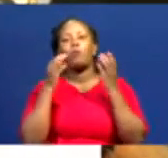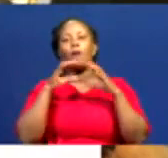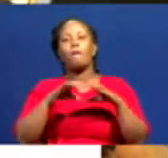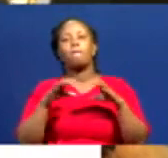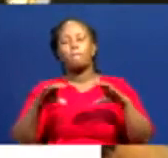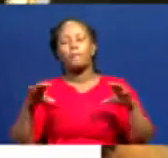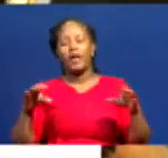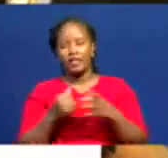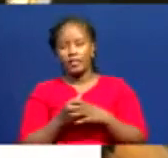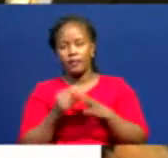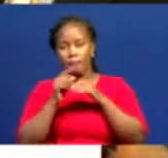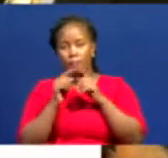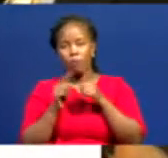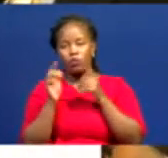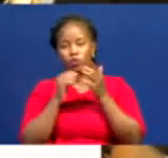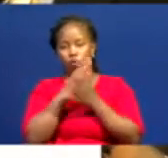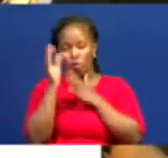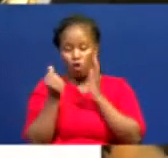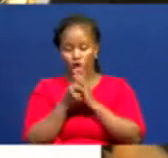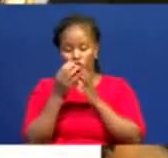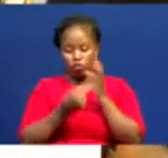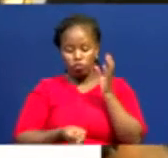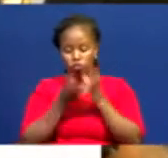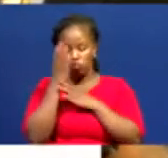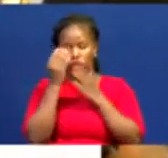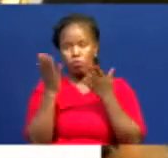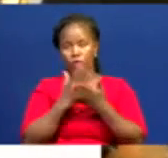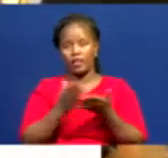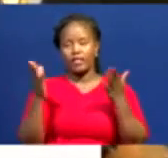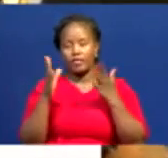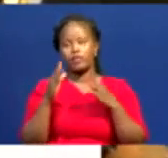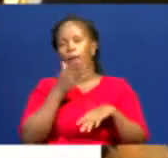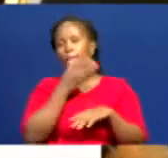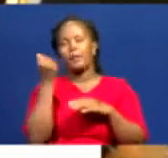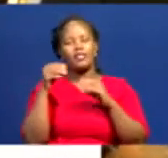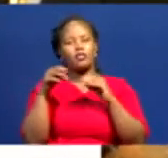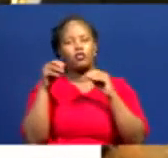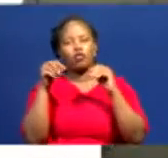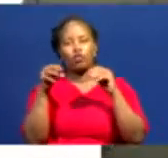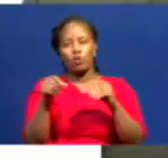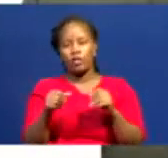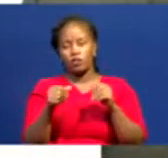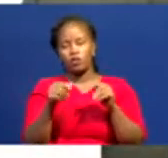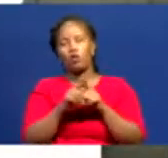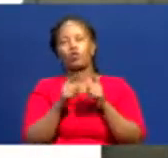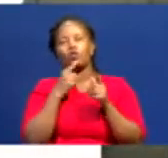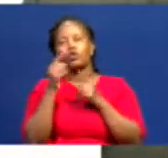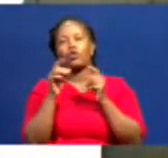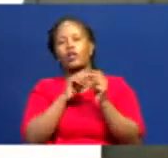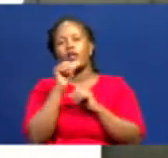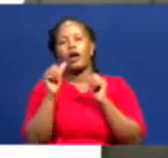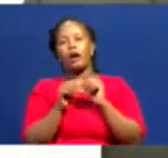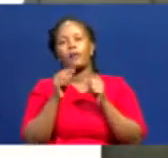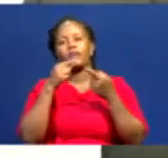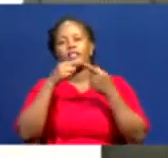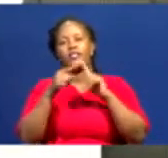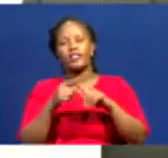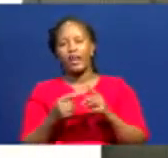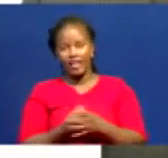the whole thing is produce a product that is of high quality. And that's why we are here talking about standards. We need to be part of the